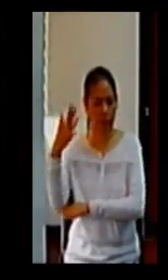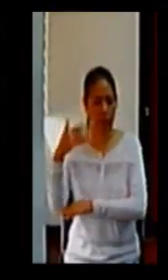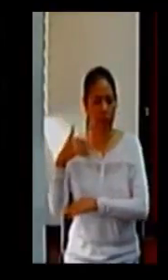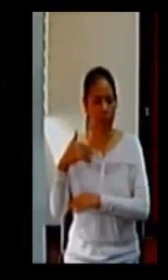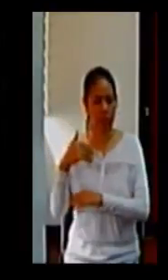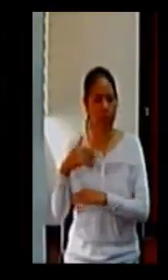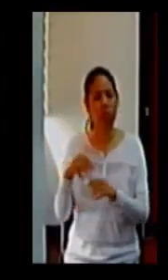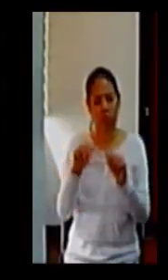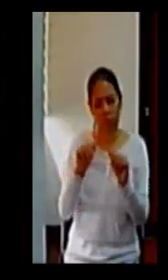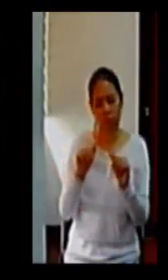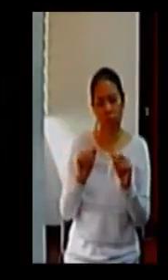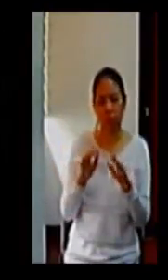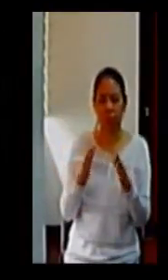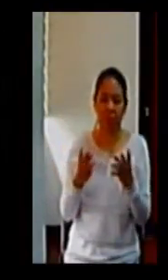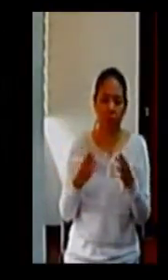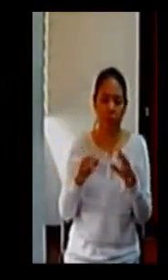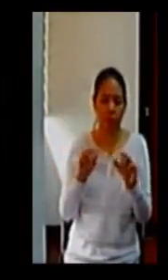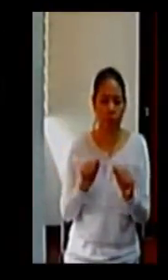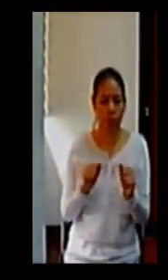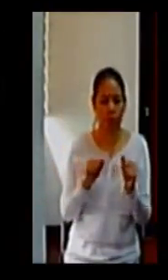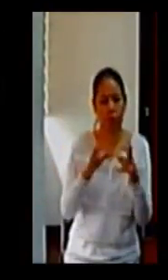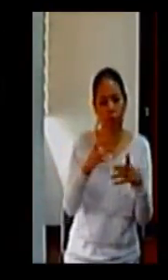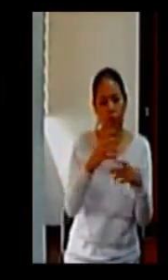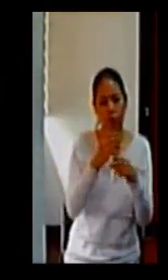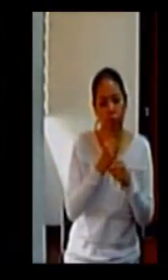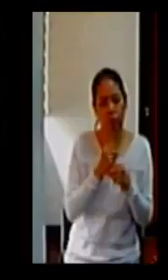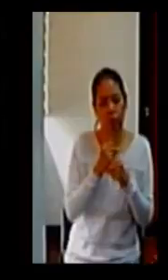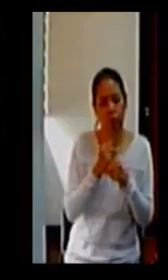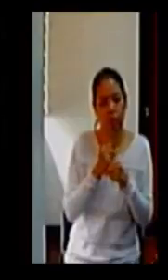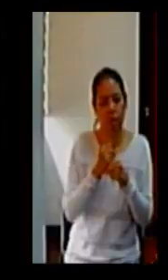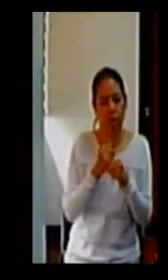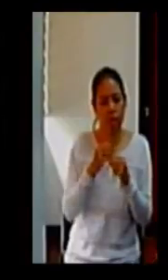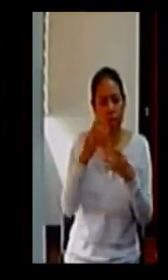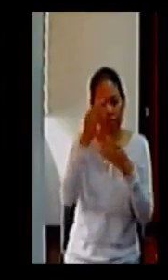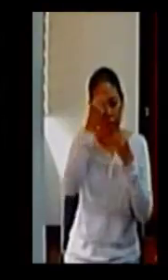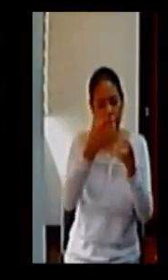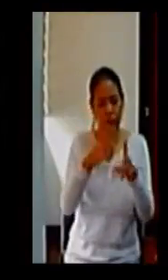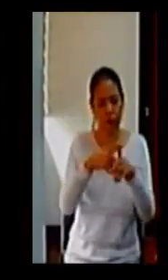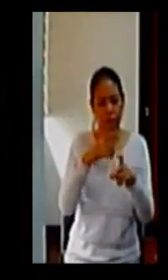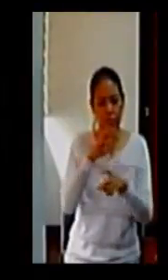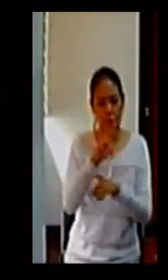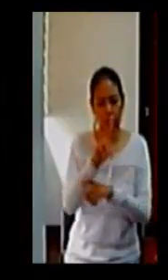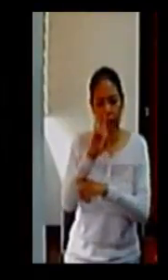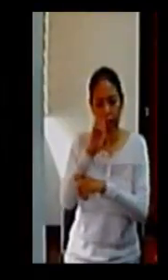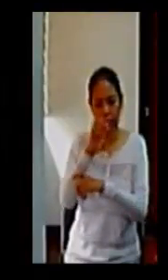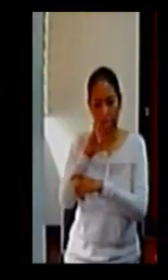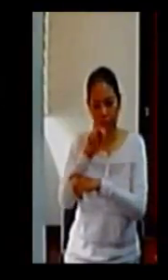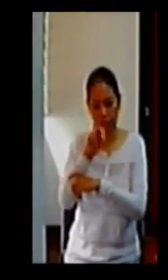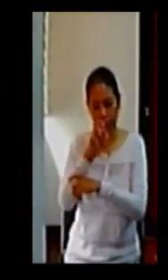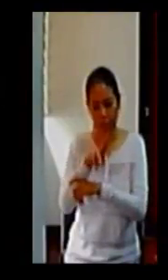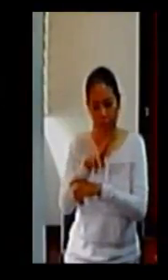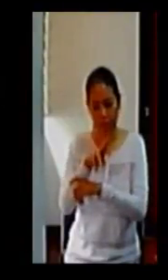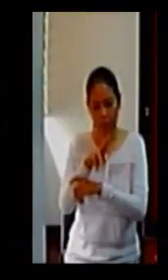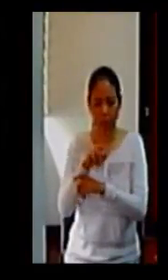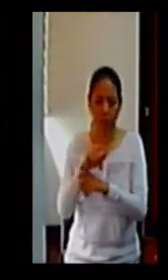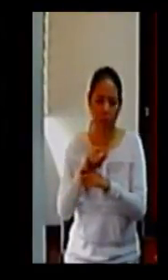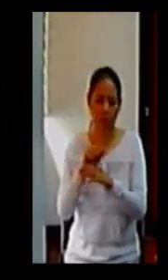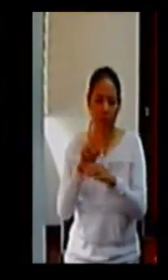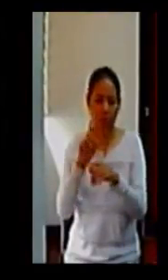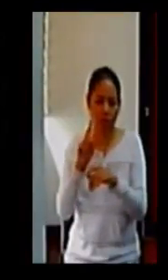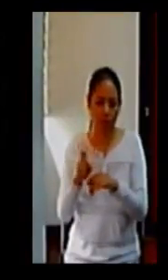or secure some information doon sa DENR. Yeah. Because dapat maging klaro kung natuyo yung